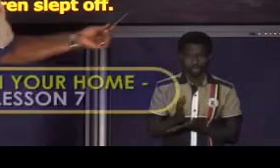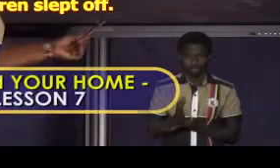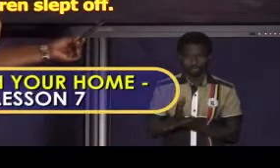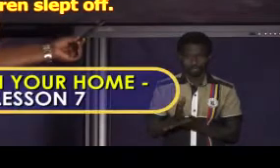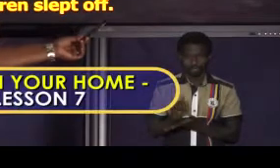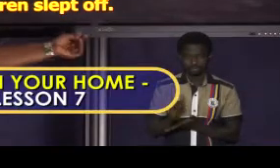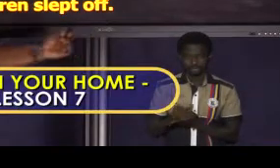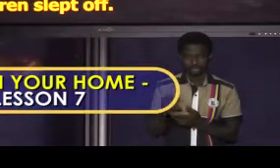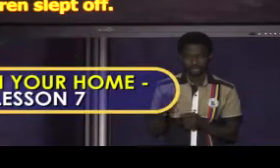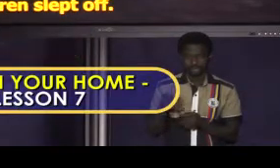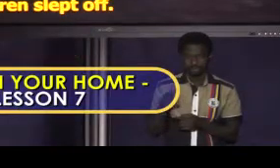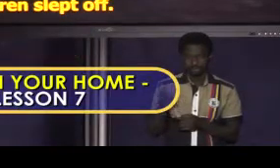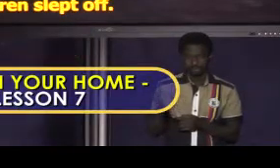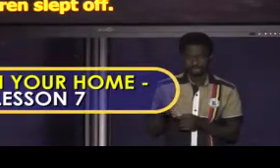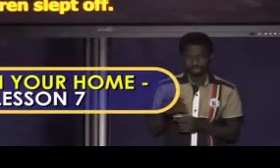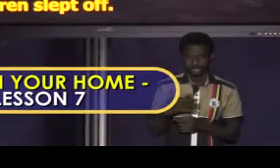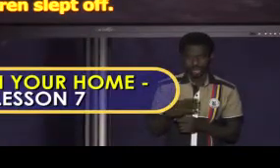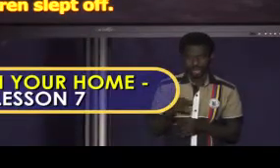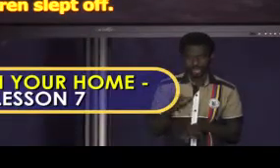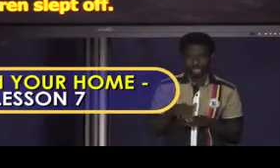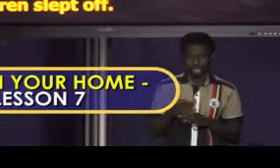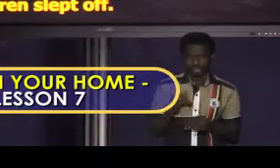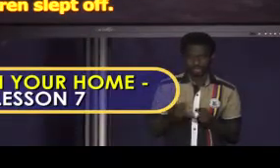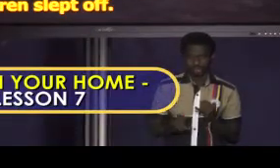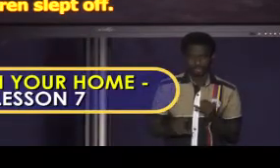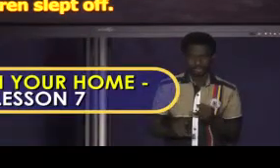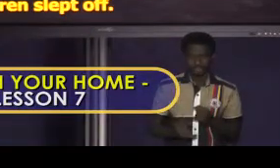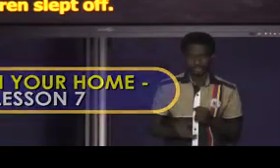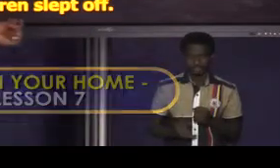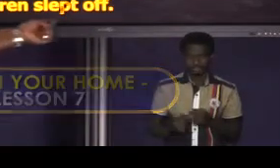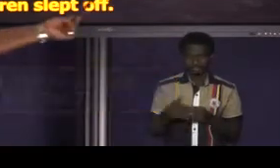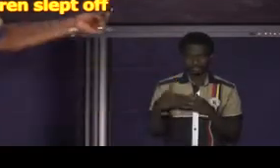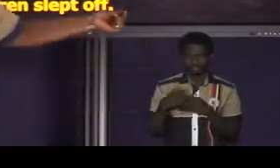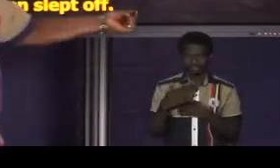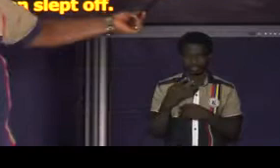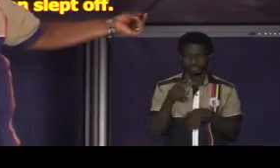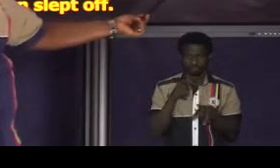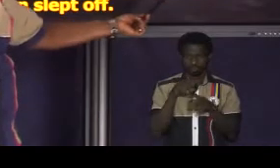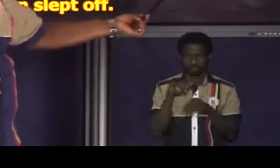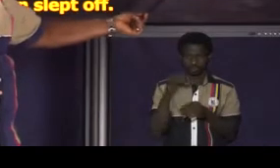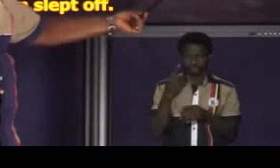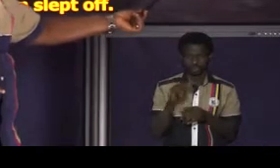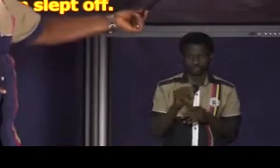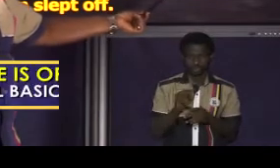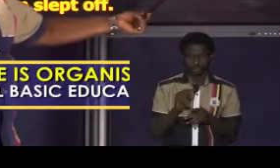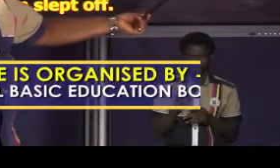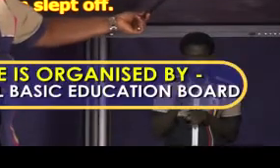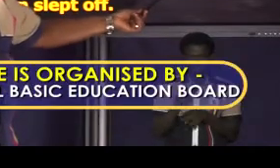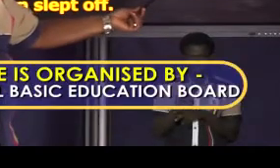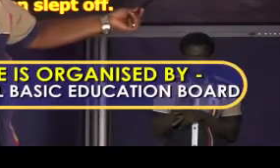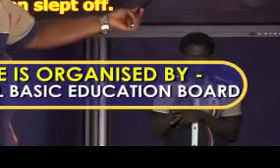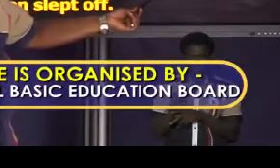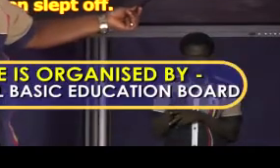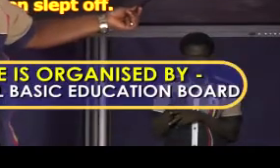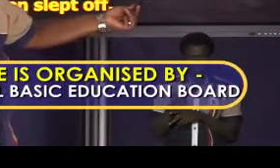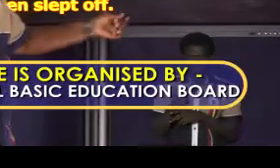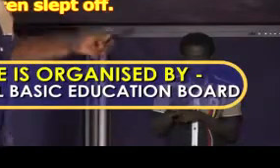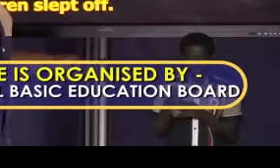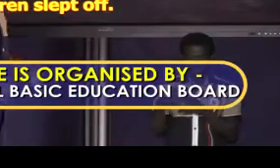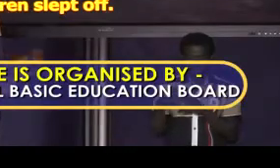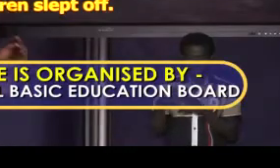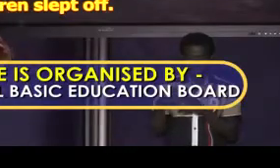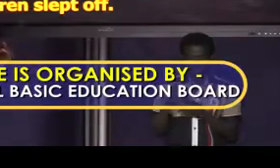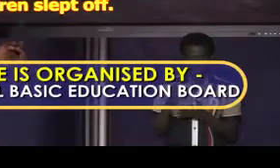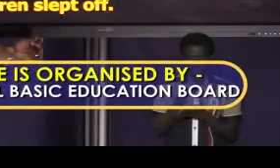here and here at the end of the sentence? After watching the movie, comma, a brief